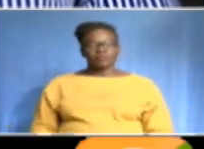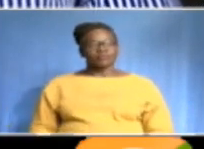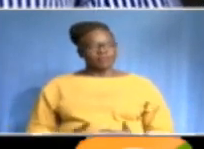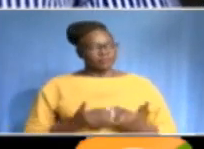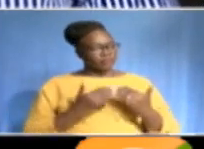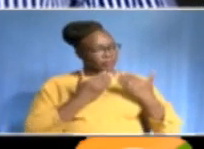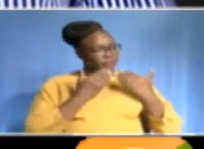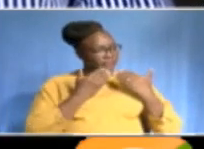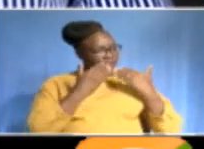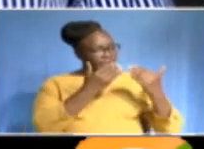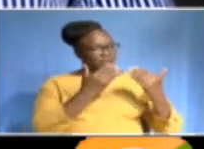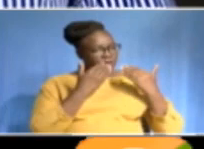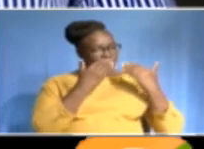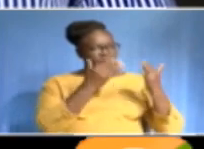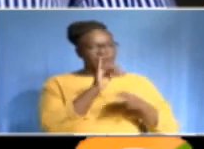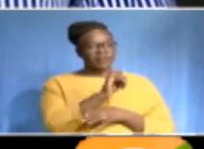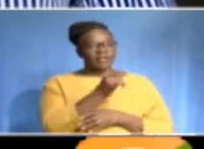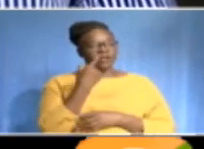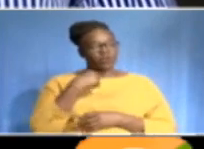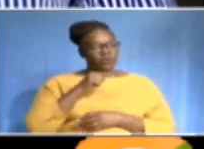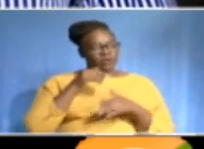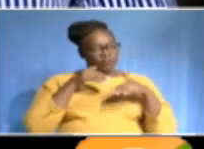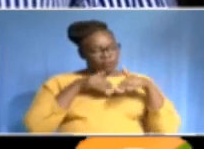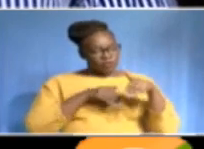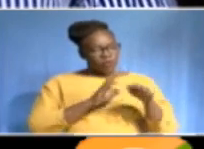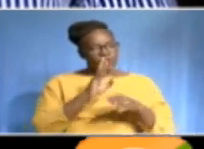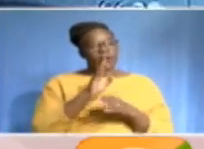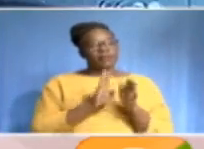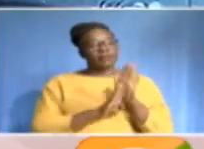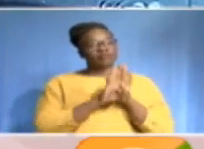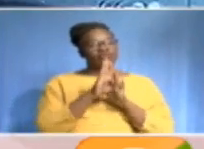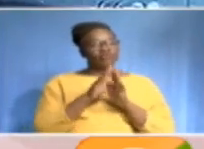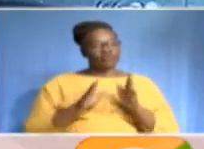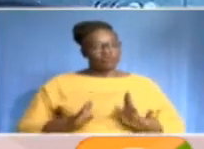Of course, we'll be monitoring the developments in Mandera in the course of the week.